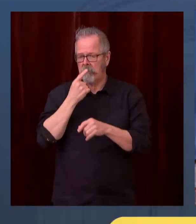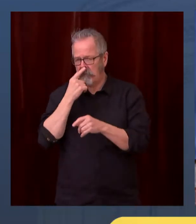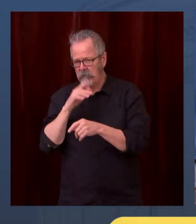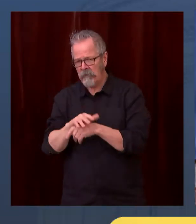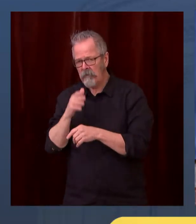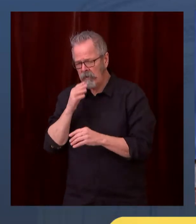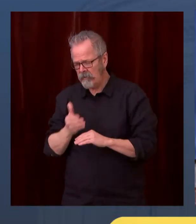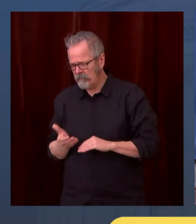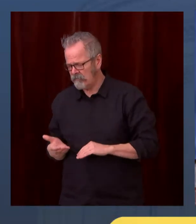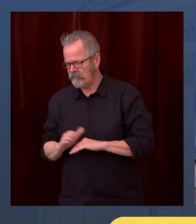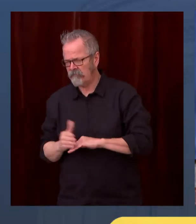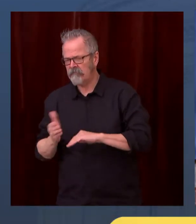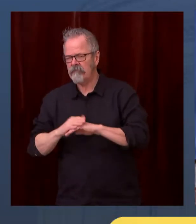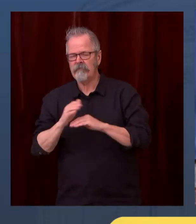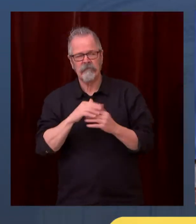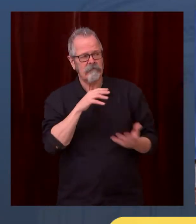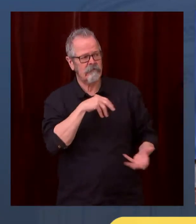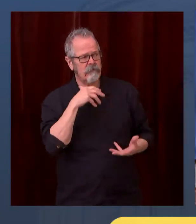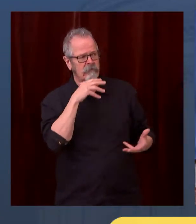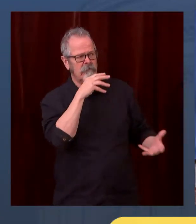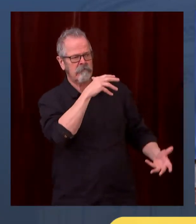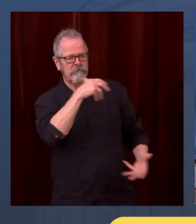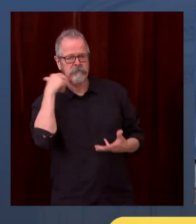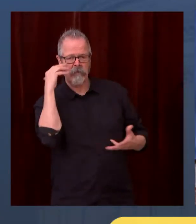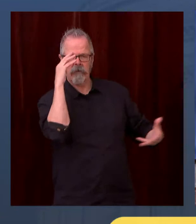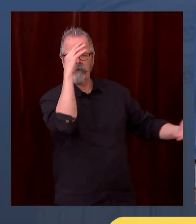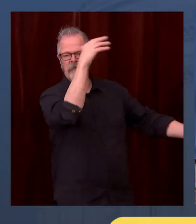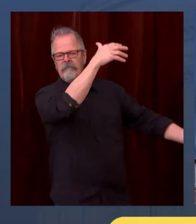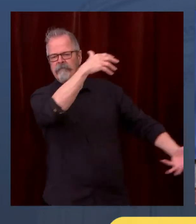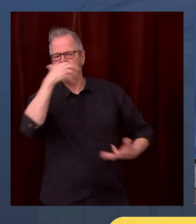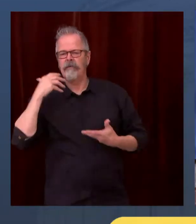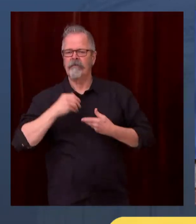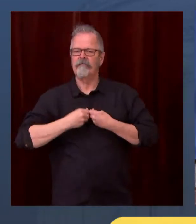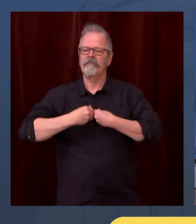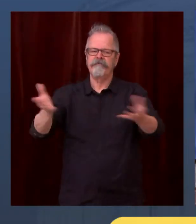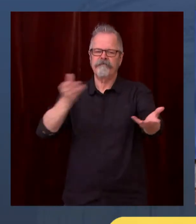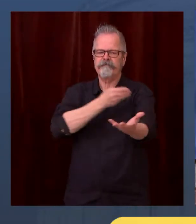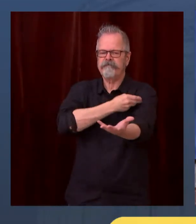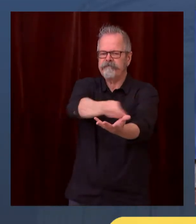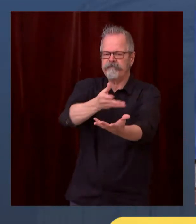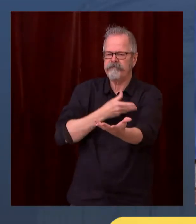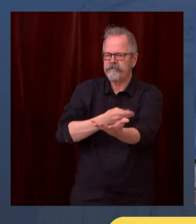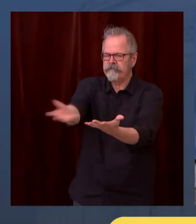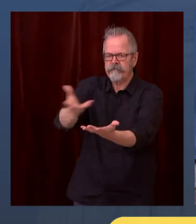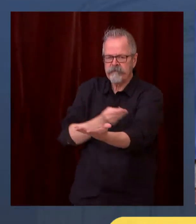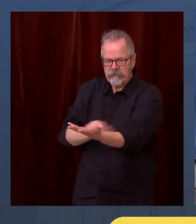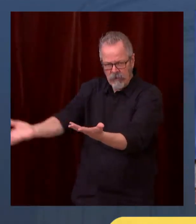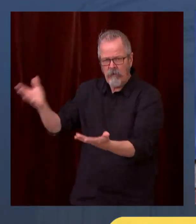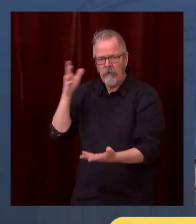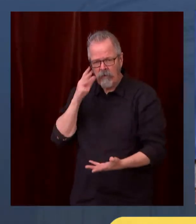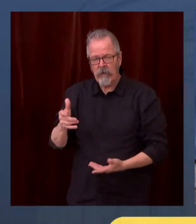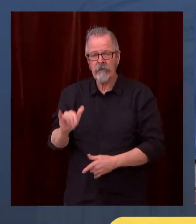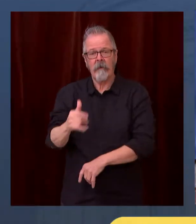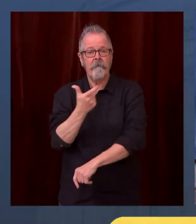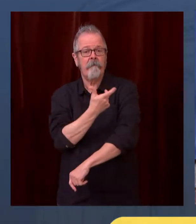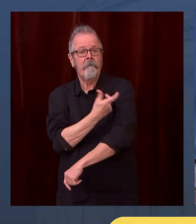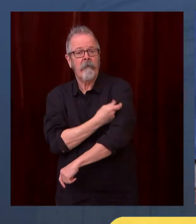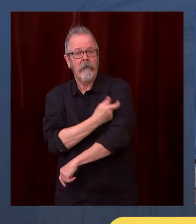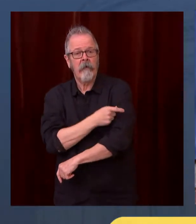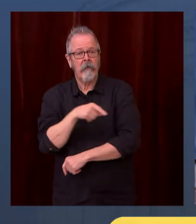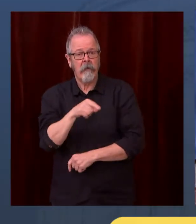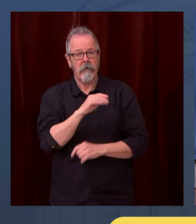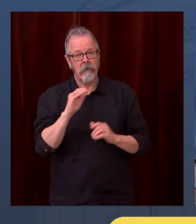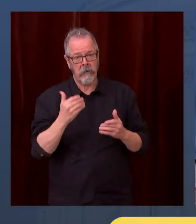as possible. We're excited about the prospects of new vaccines, hopefully going to be approved in the near